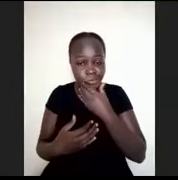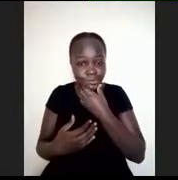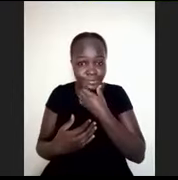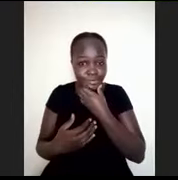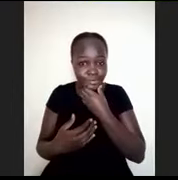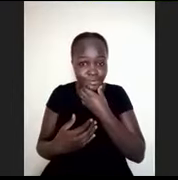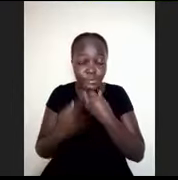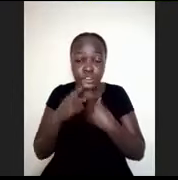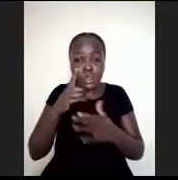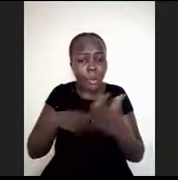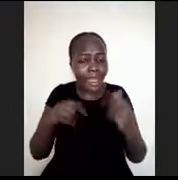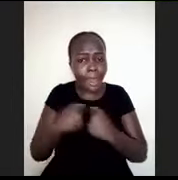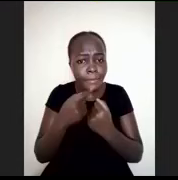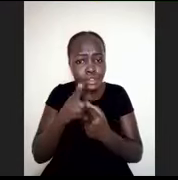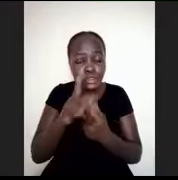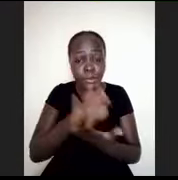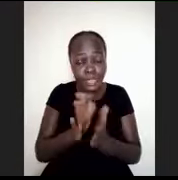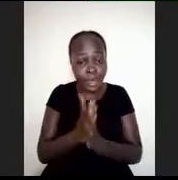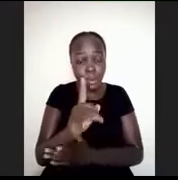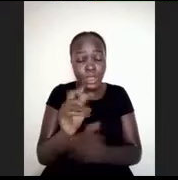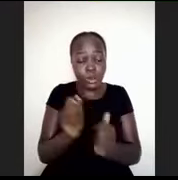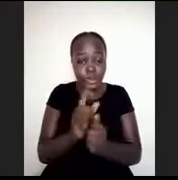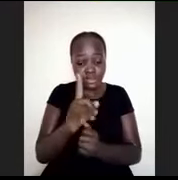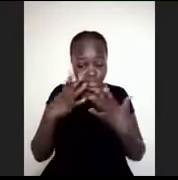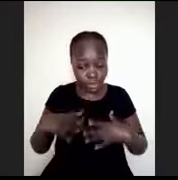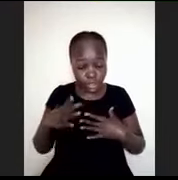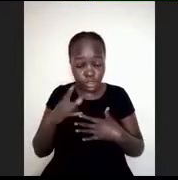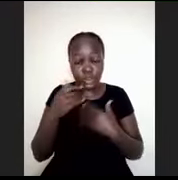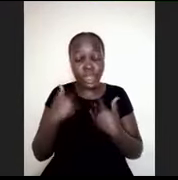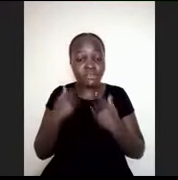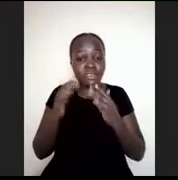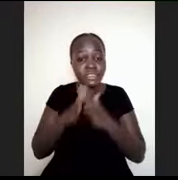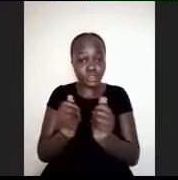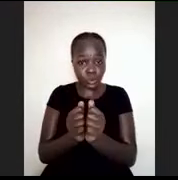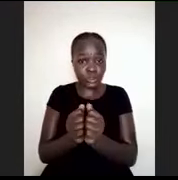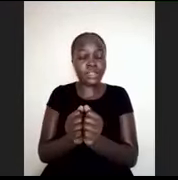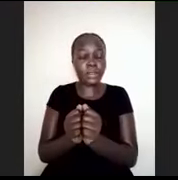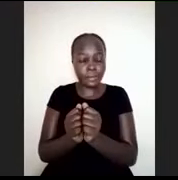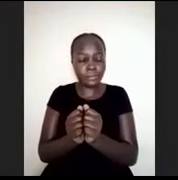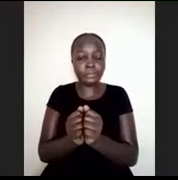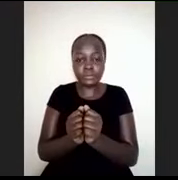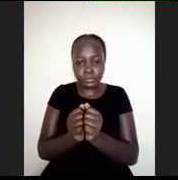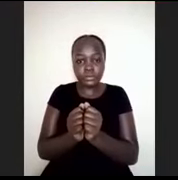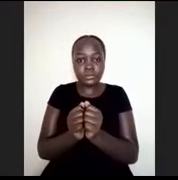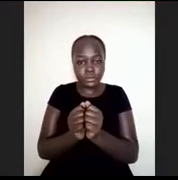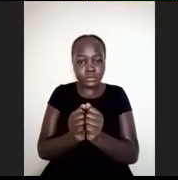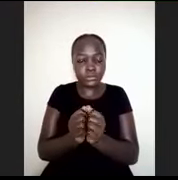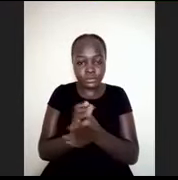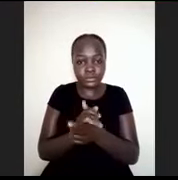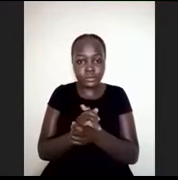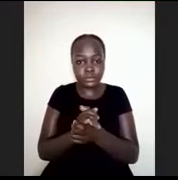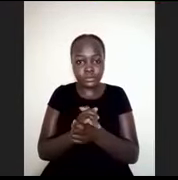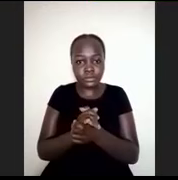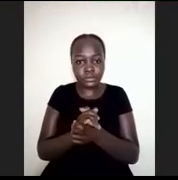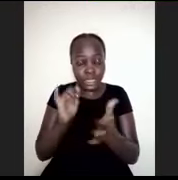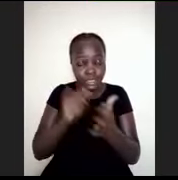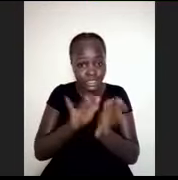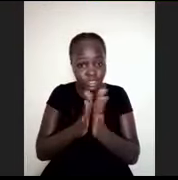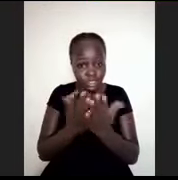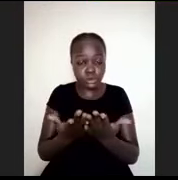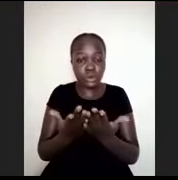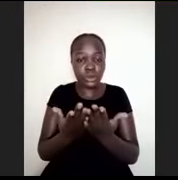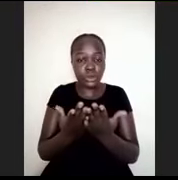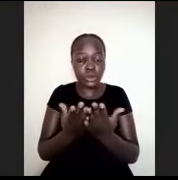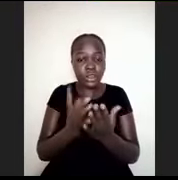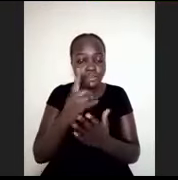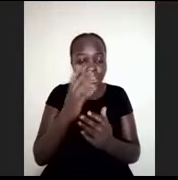You become one with this person you're having sex with. Yeah? This is 1 Corinthians